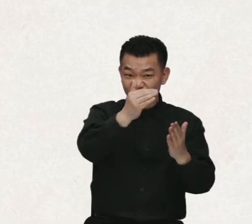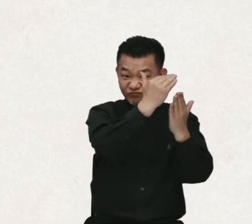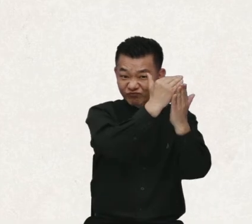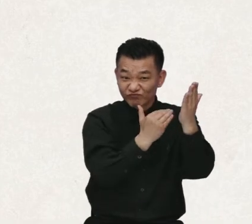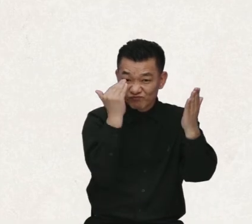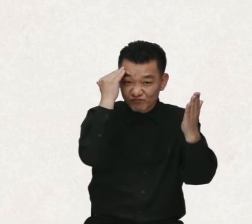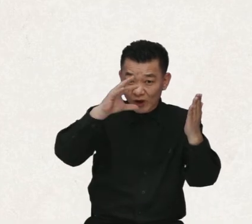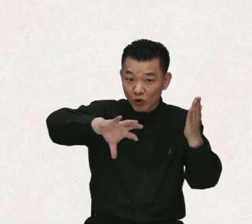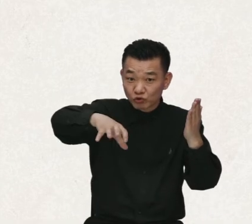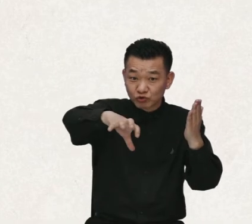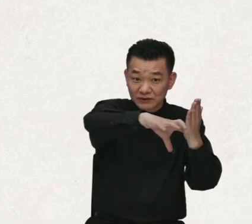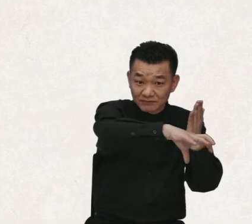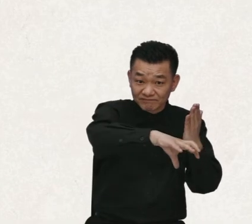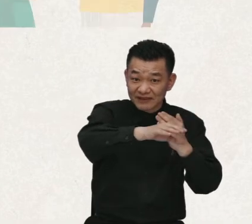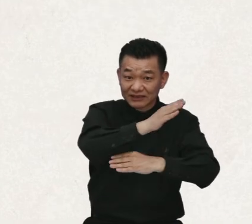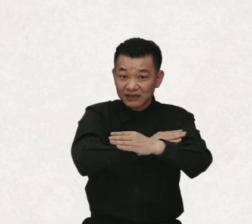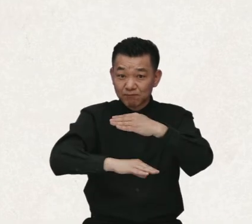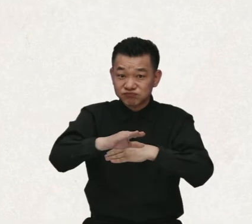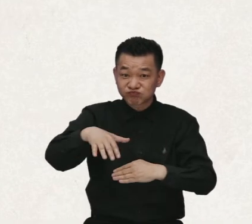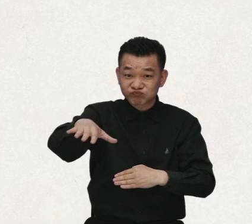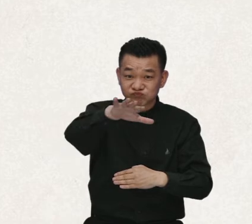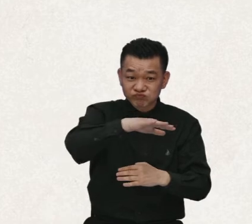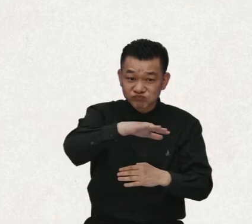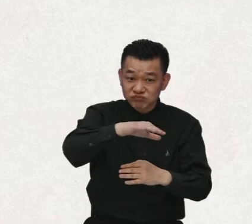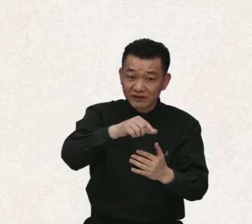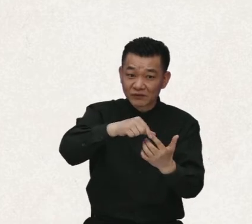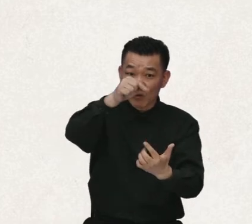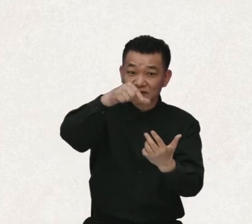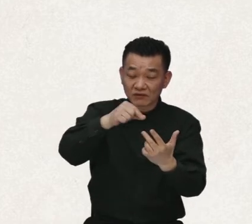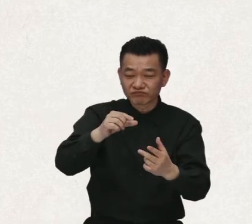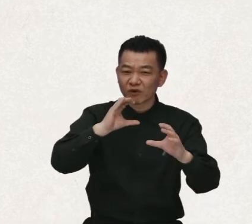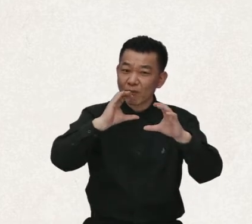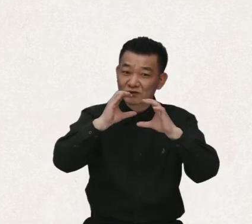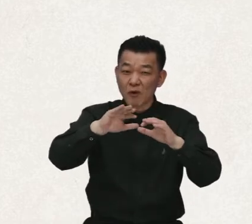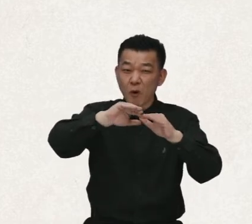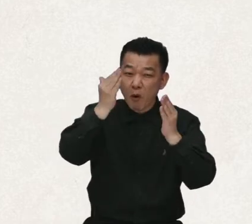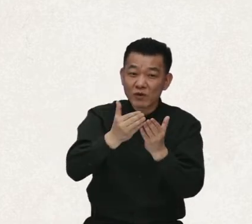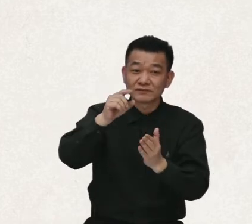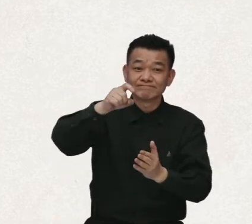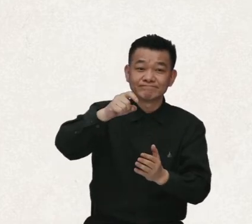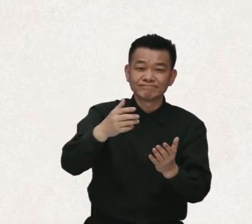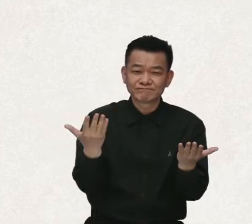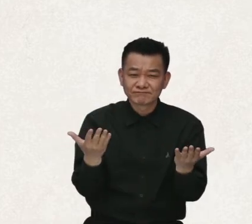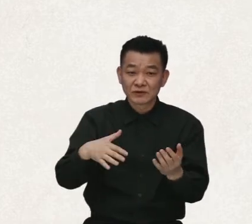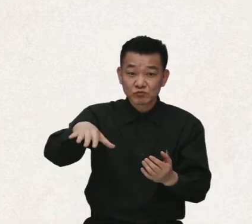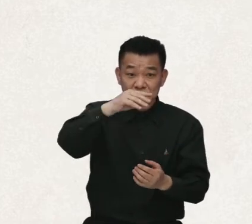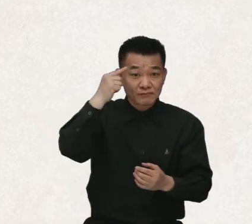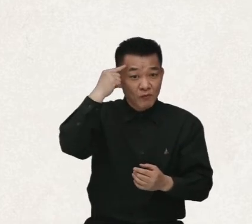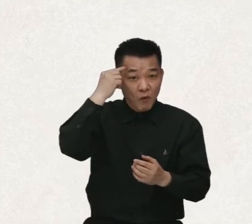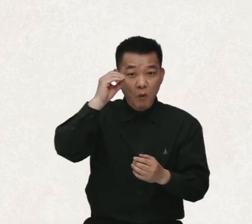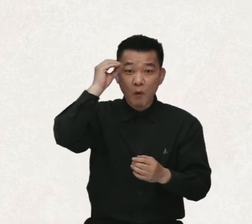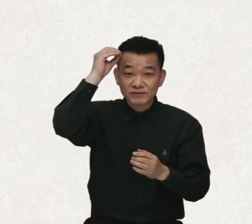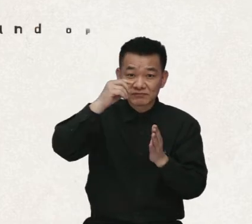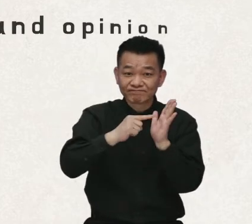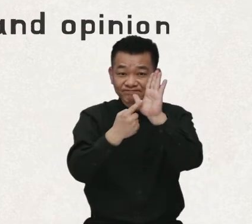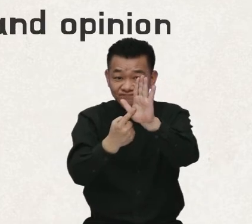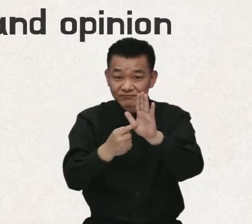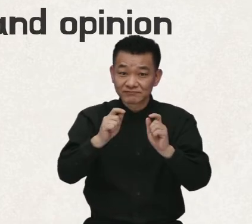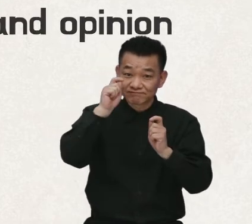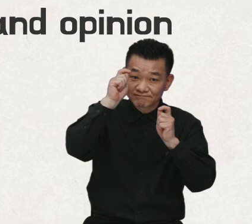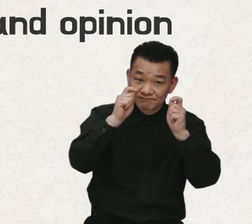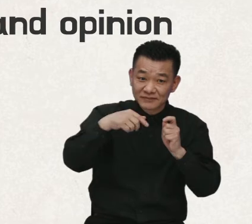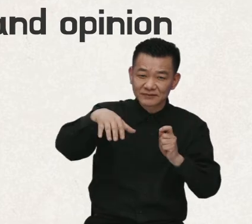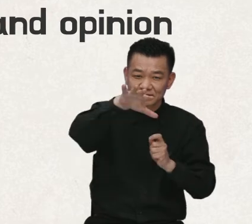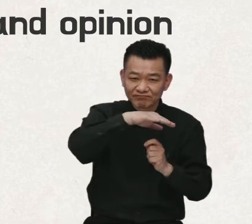If we look at the article, states parties shall take all appropriate measures to ensure that persons with disabilities can exercise the right